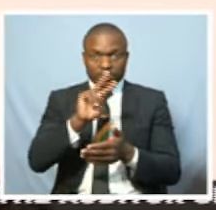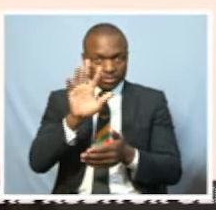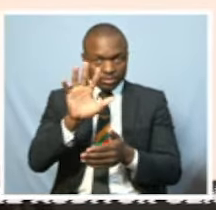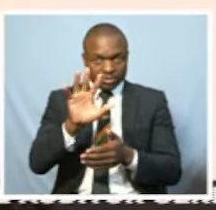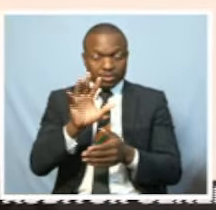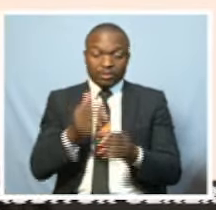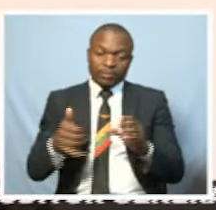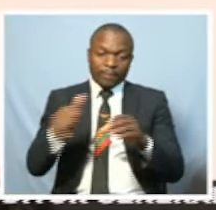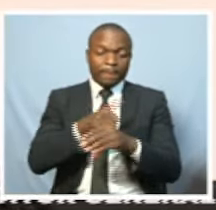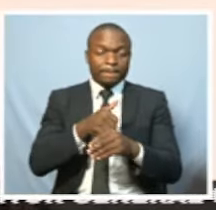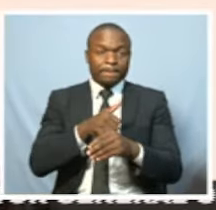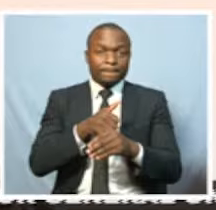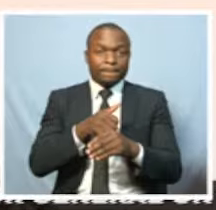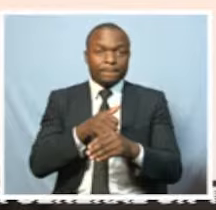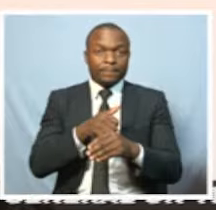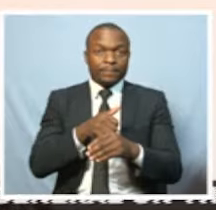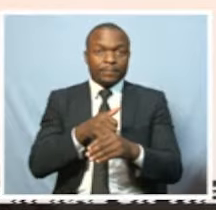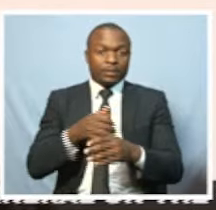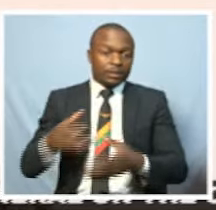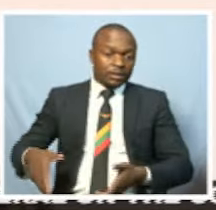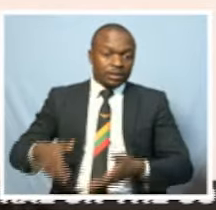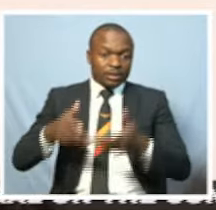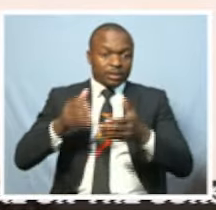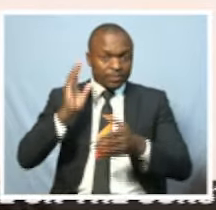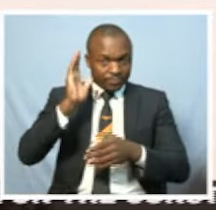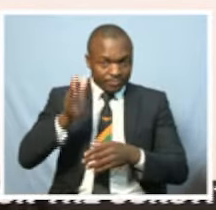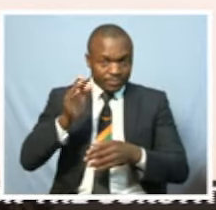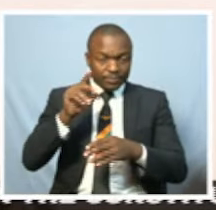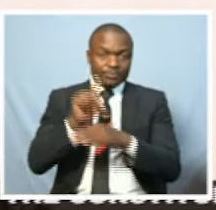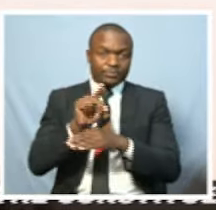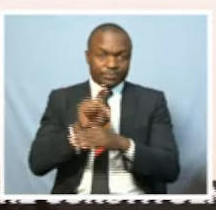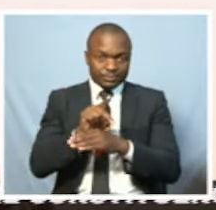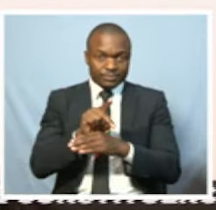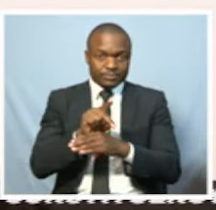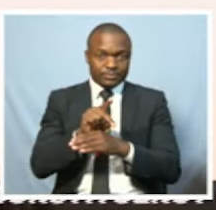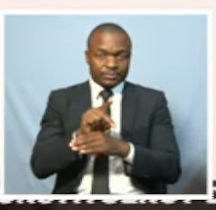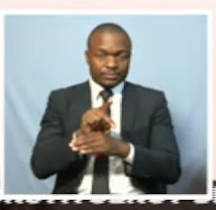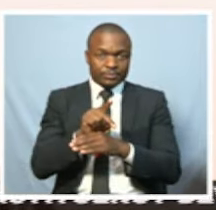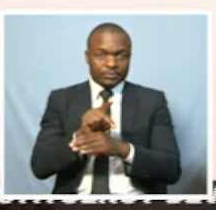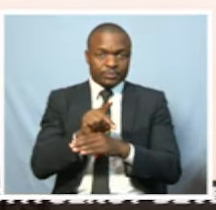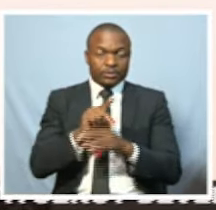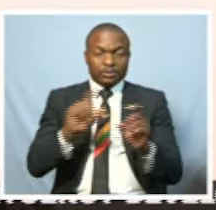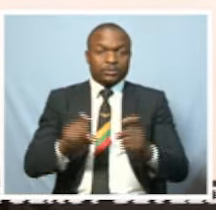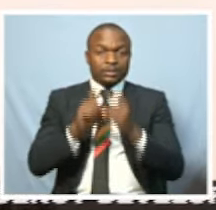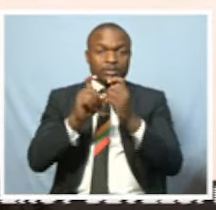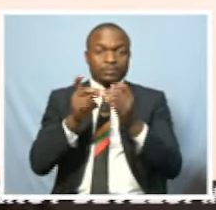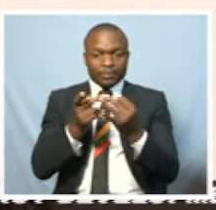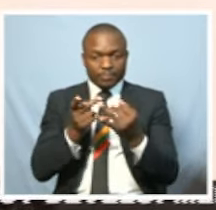cater for the carried forward projects affected by the partial disbursement.